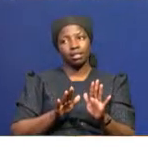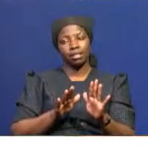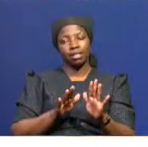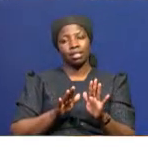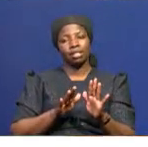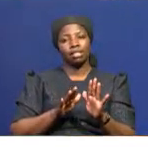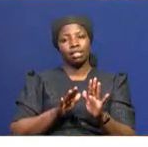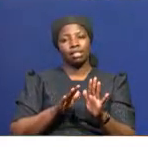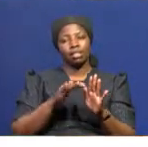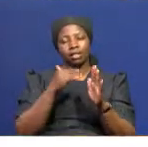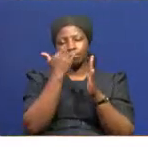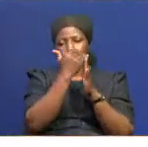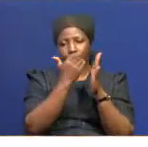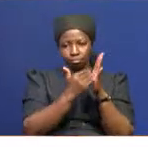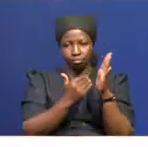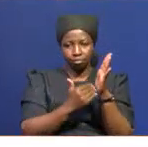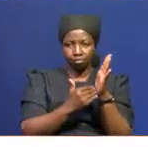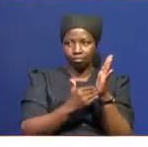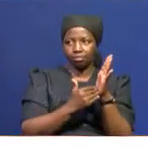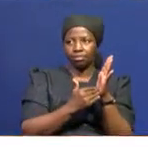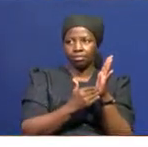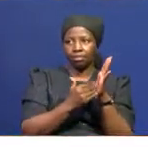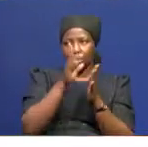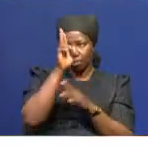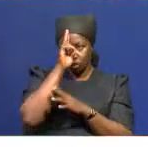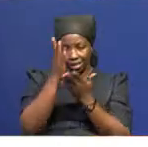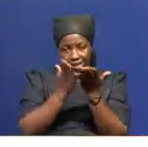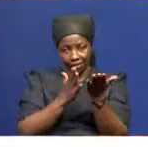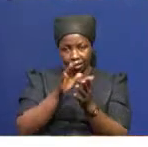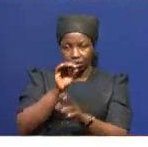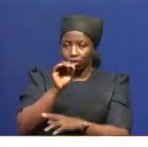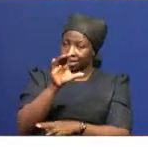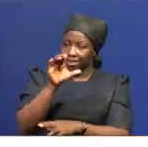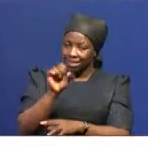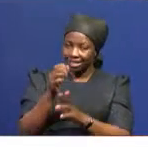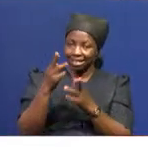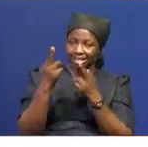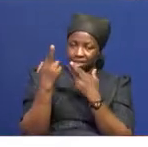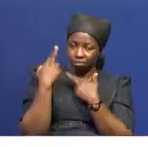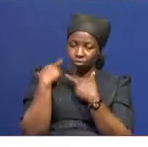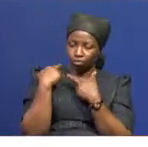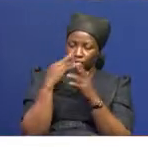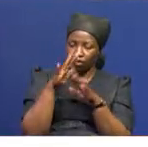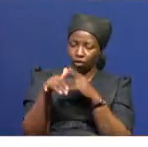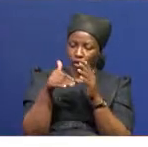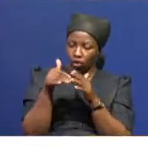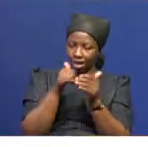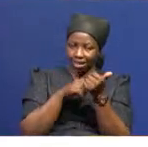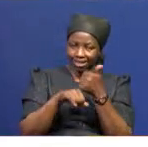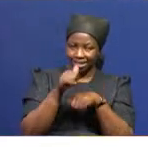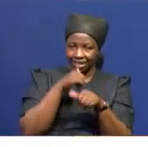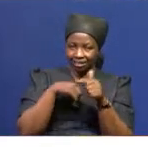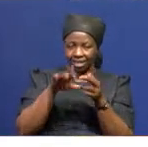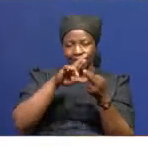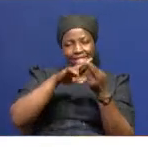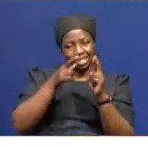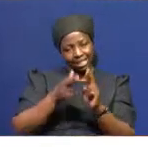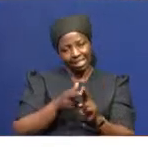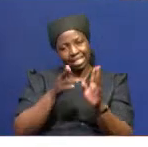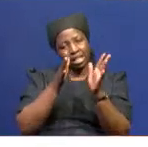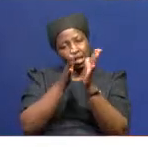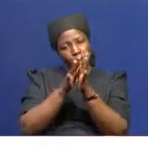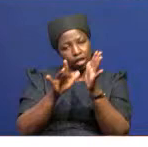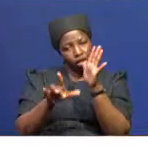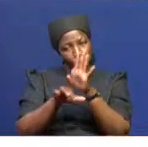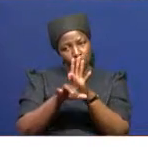of police service, the OCS is the ultimate officer in charge of all activities related to enforcement of law